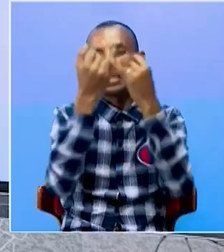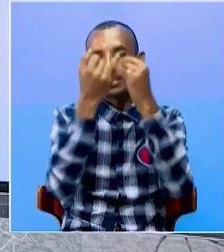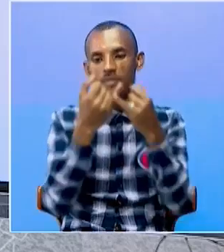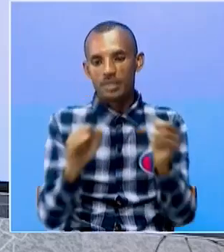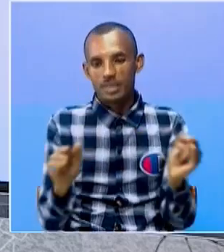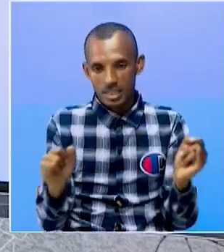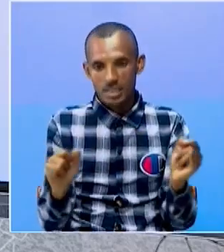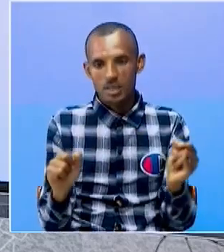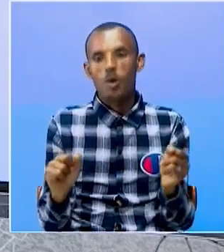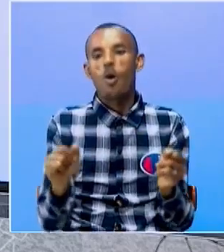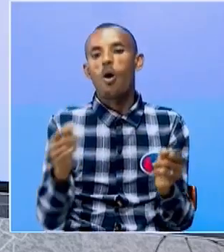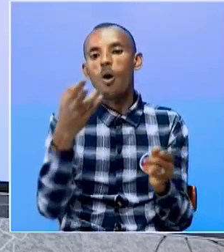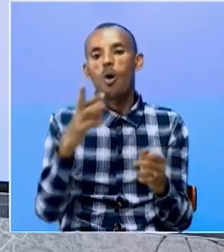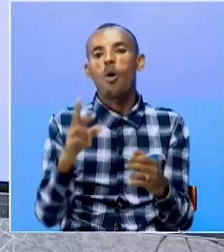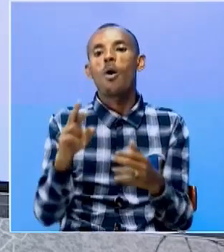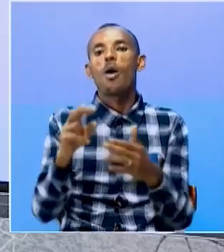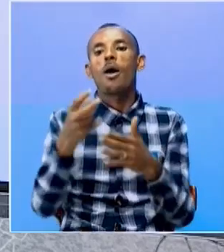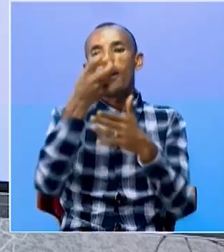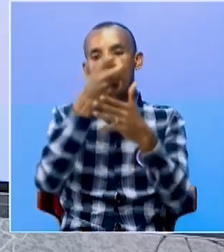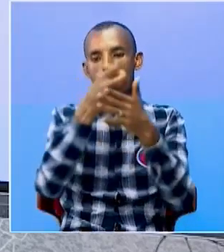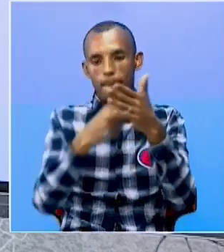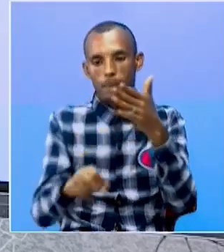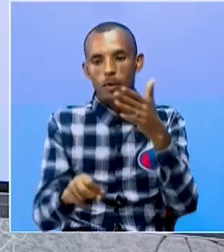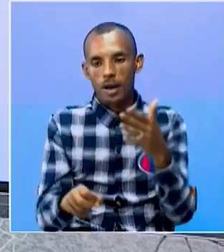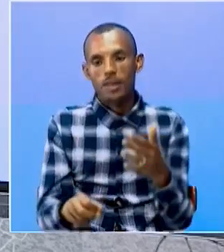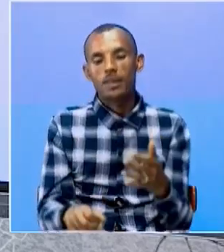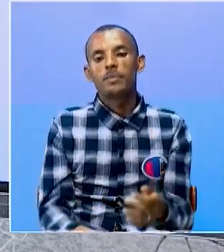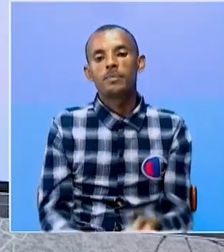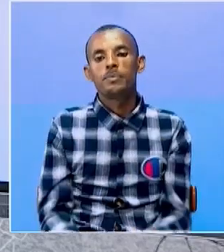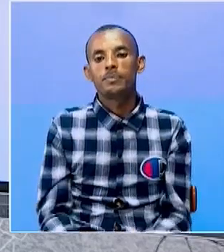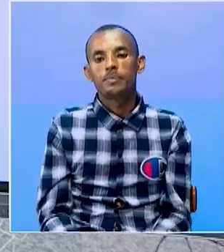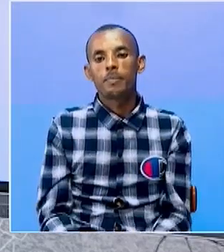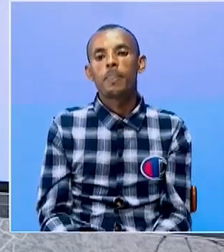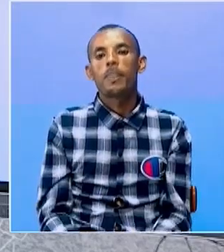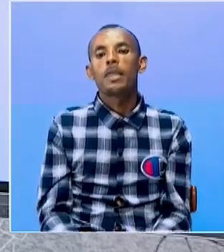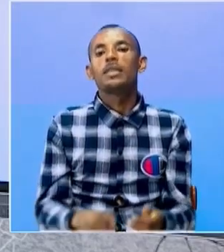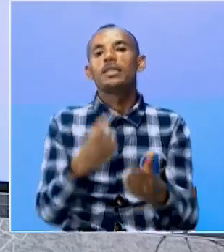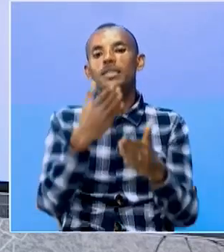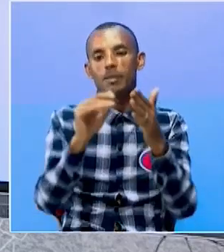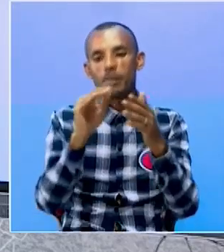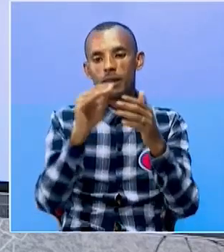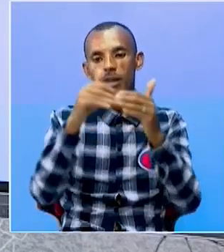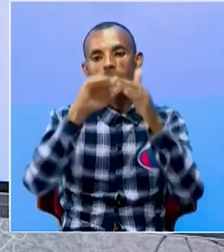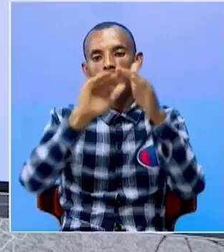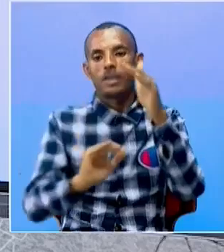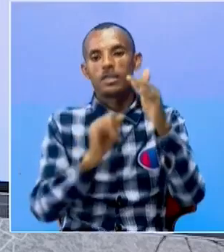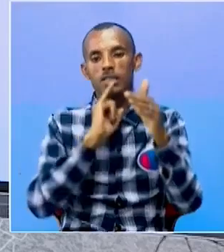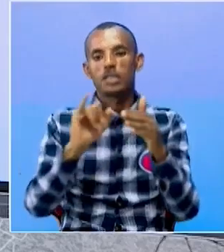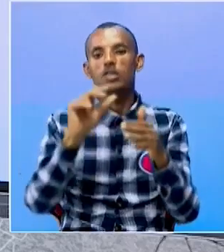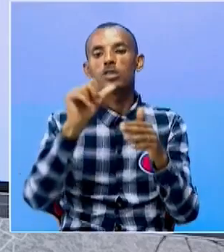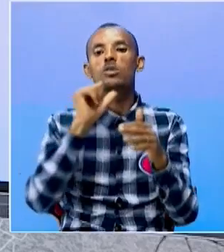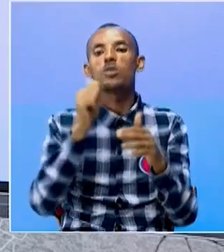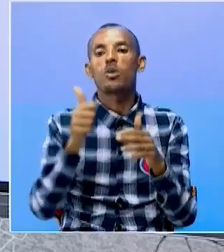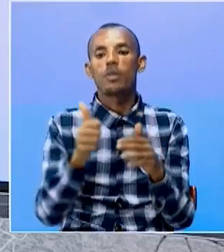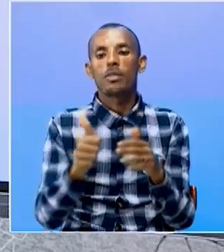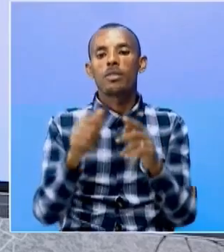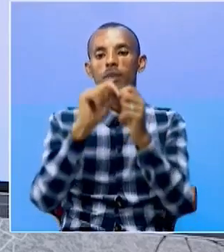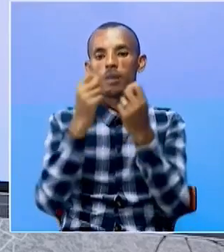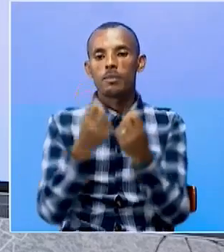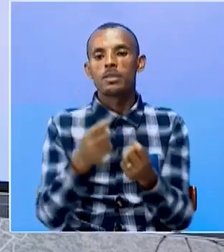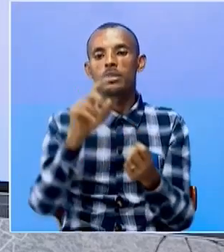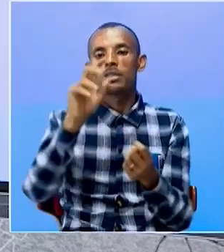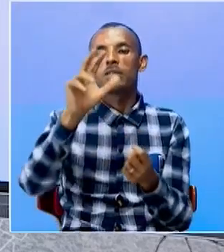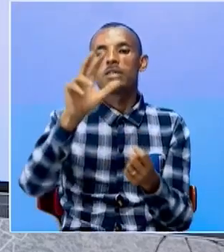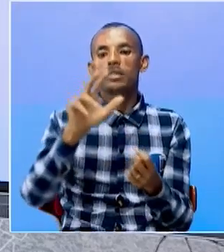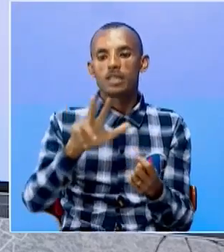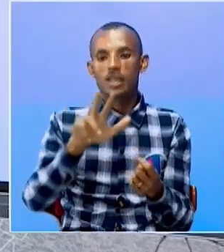the quotient and product of numbers and variables. Sum and difference is not a term. Therefore, here 3x